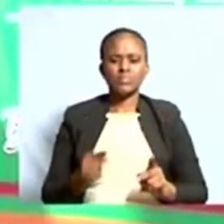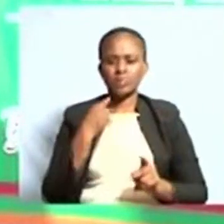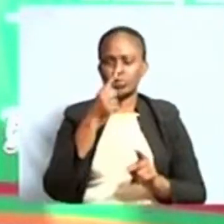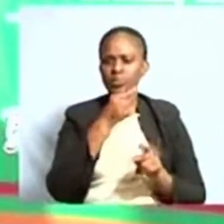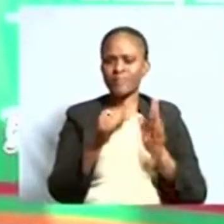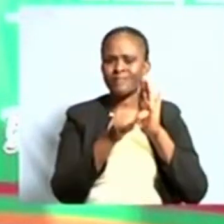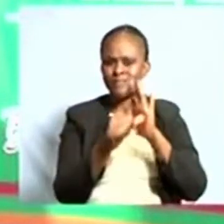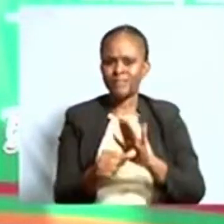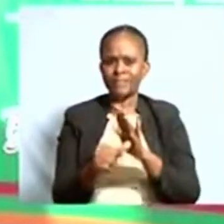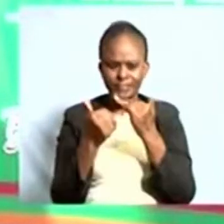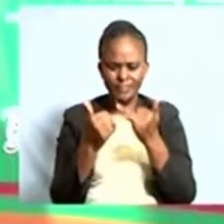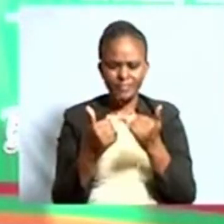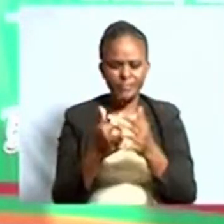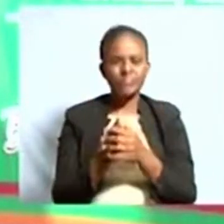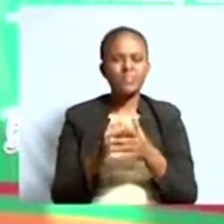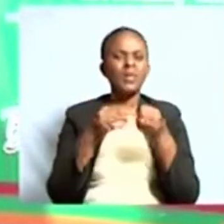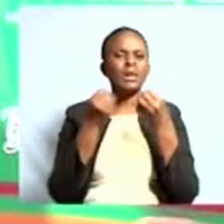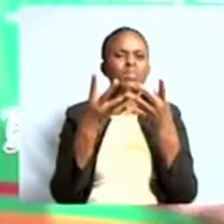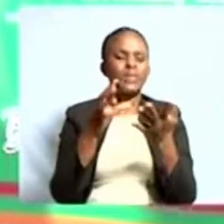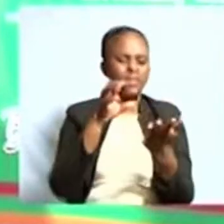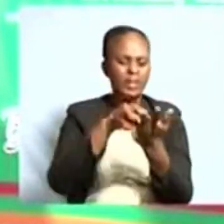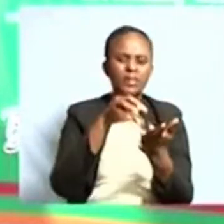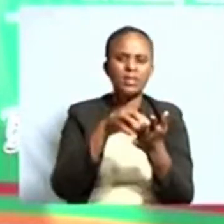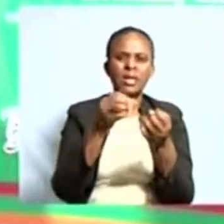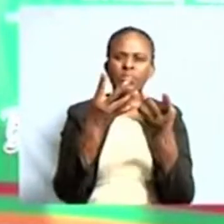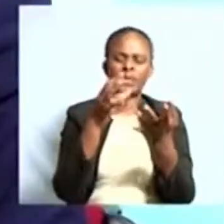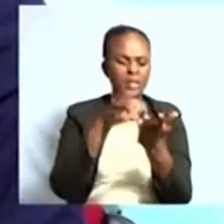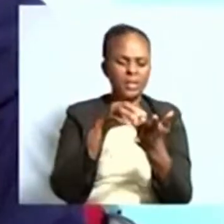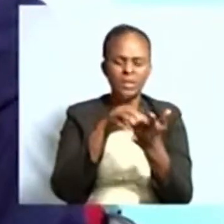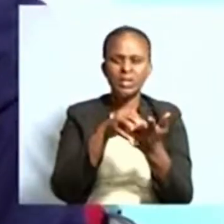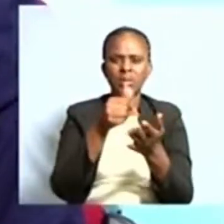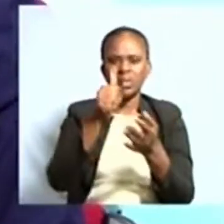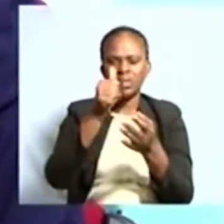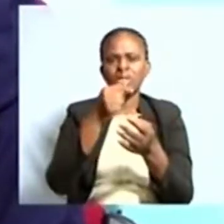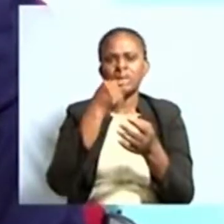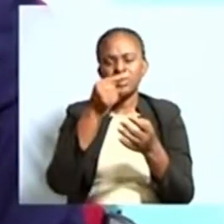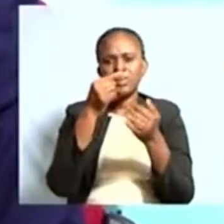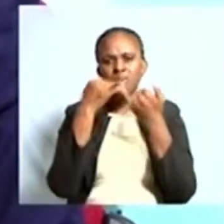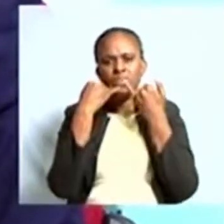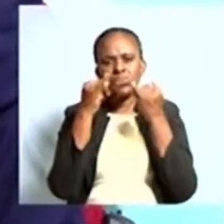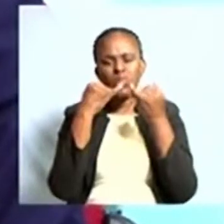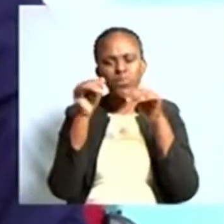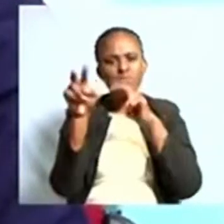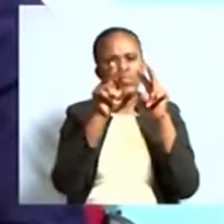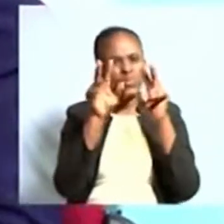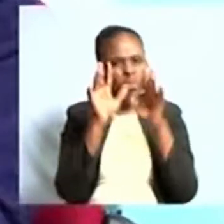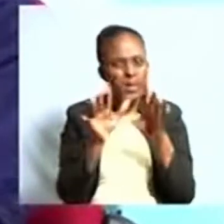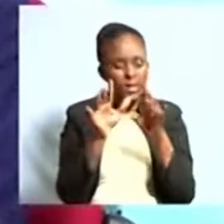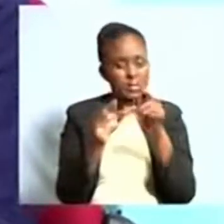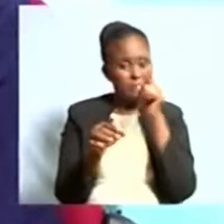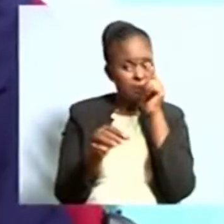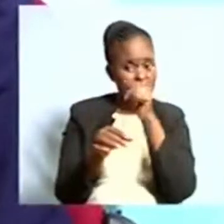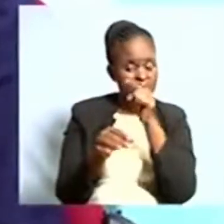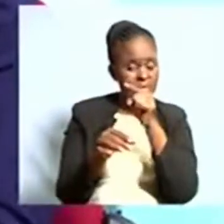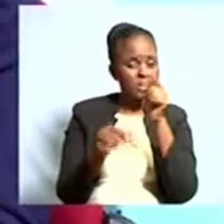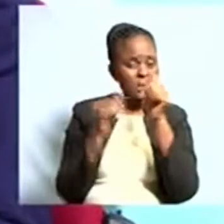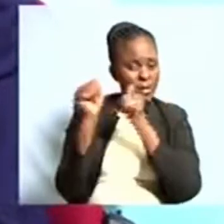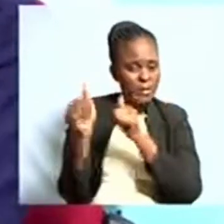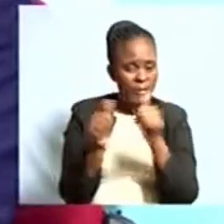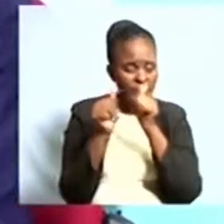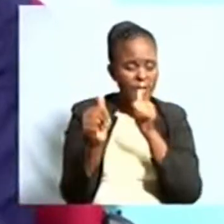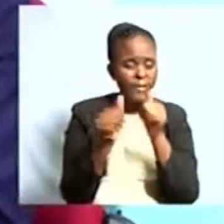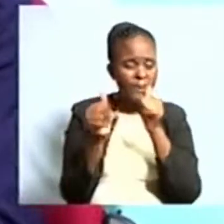now. Roughly how many cases would you assure that inform our viewers that that you have actively pursued